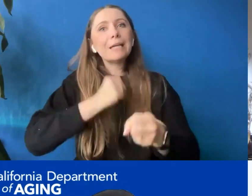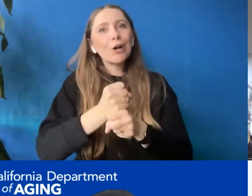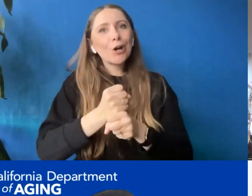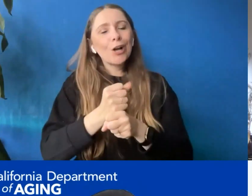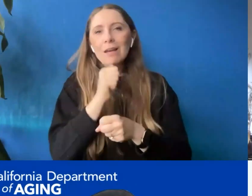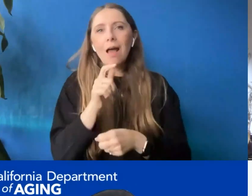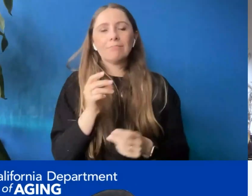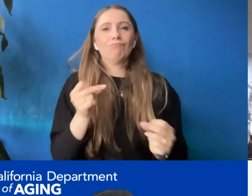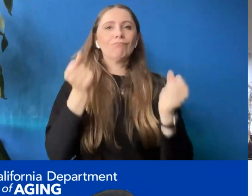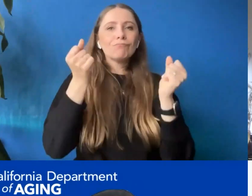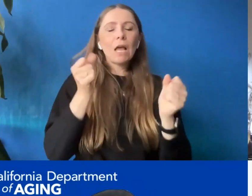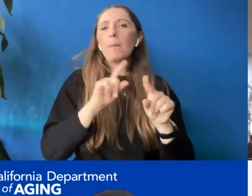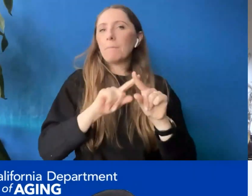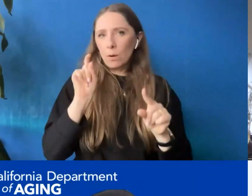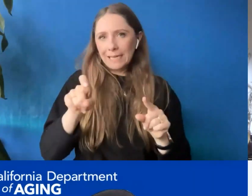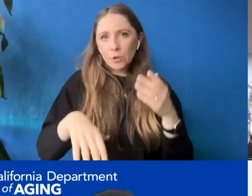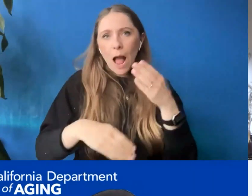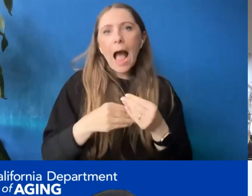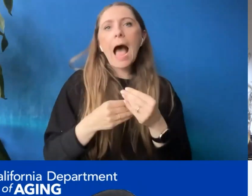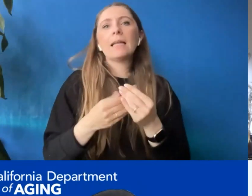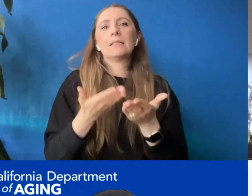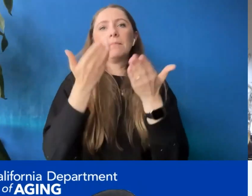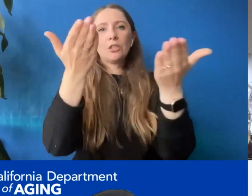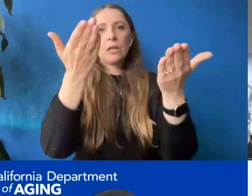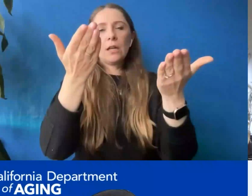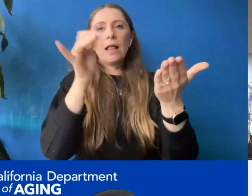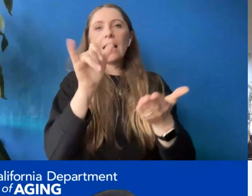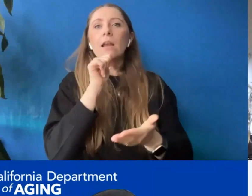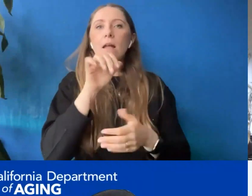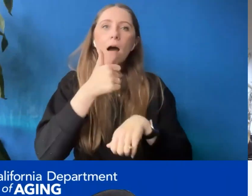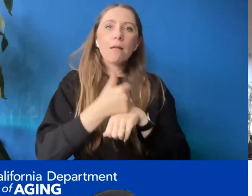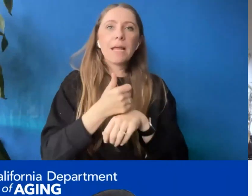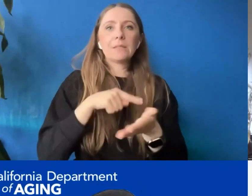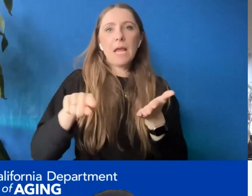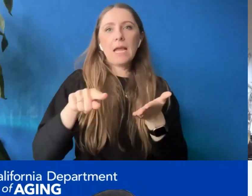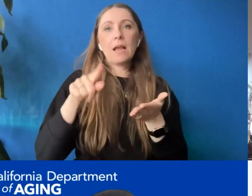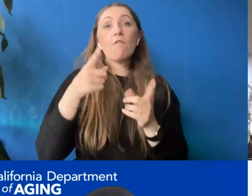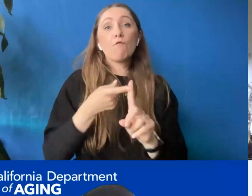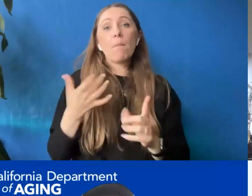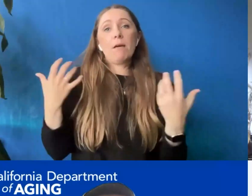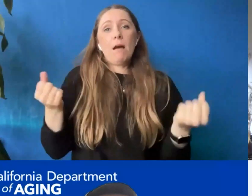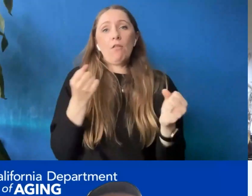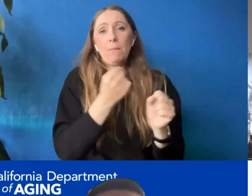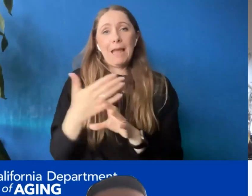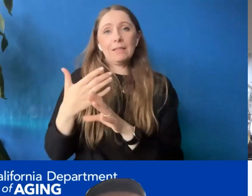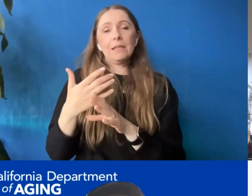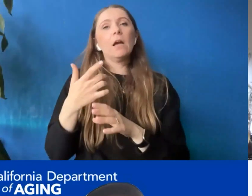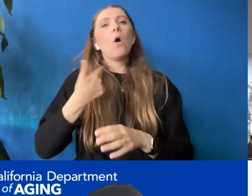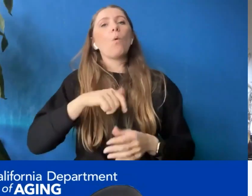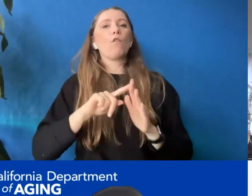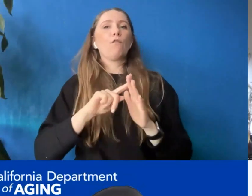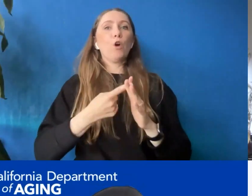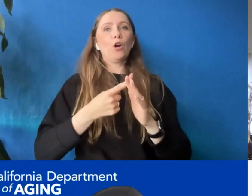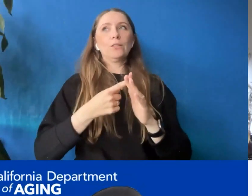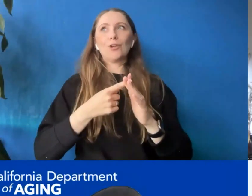adding submission of non-claims-based payment information from health plans. So we're sort of first in the nation.